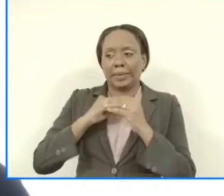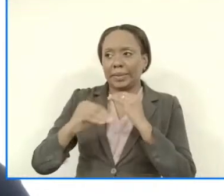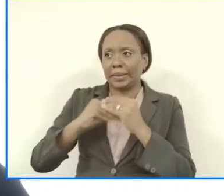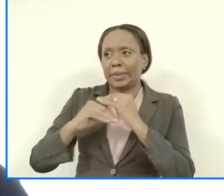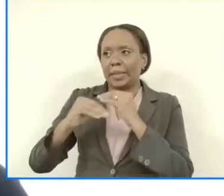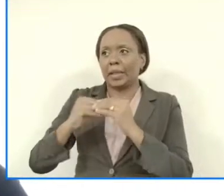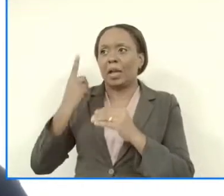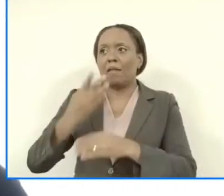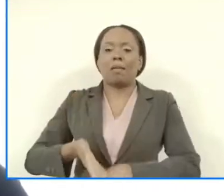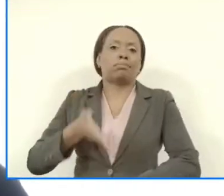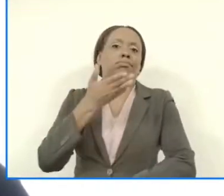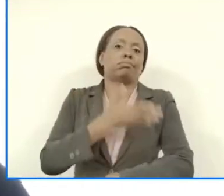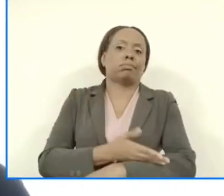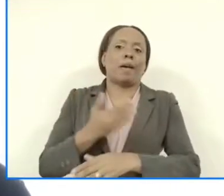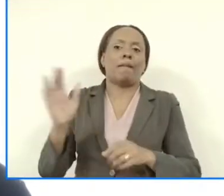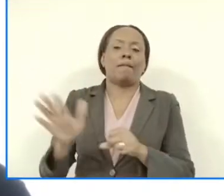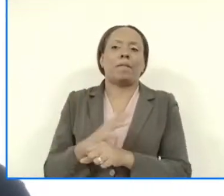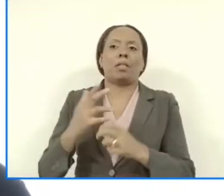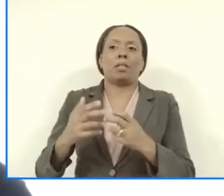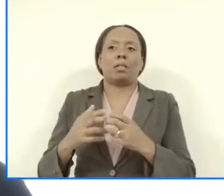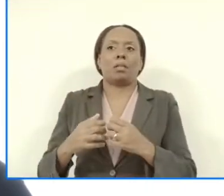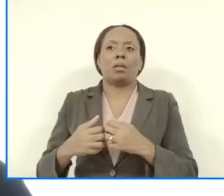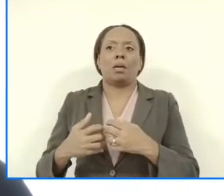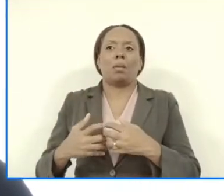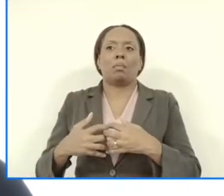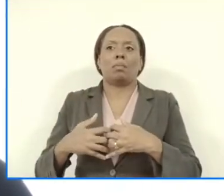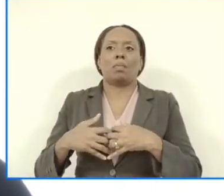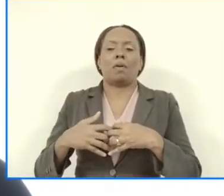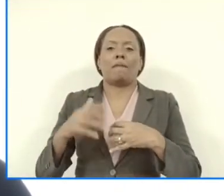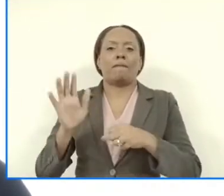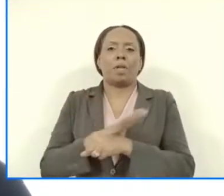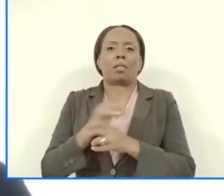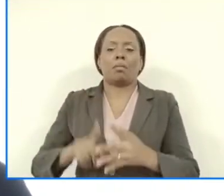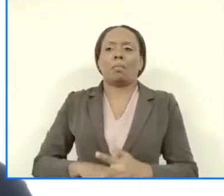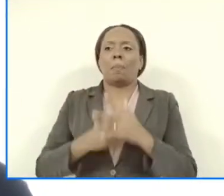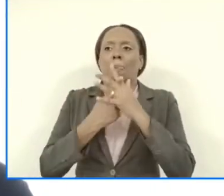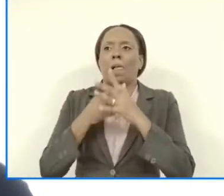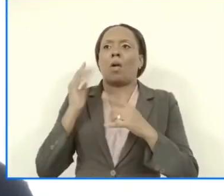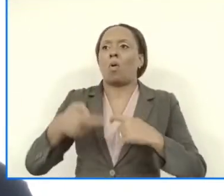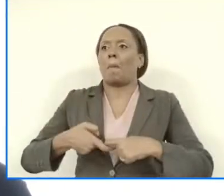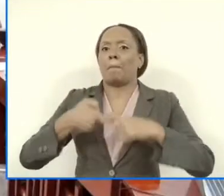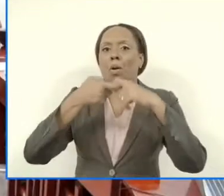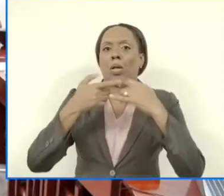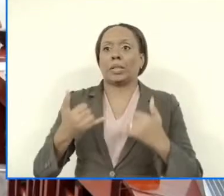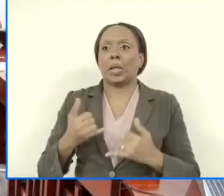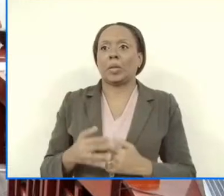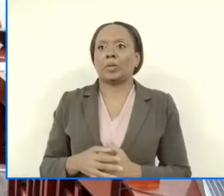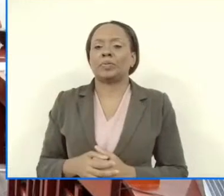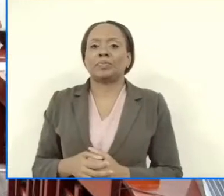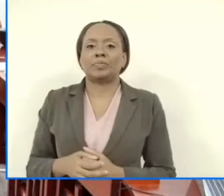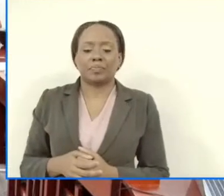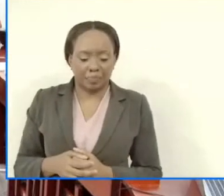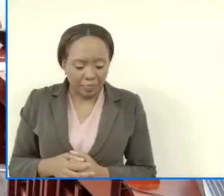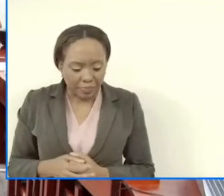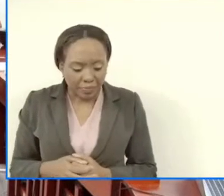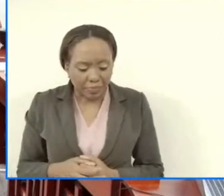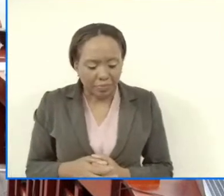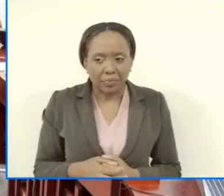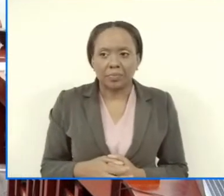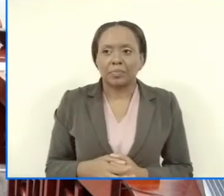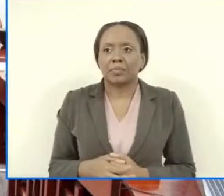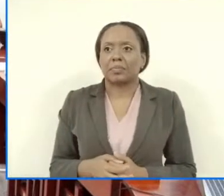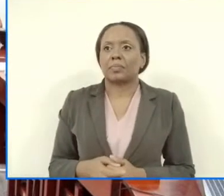times for recovery or restoration. So I think I'll pause there at this point. Give me your